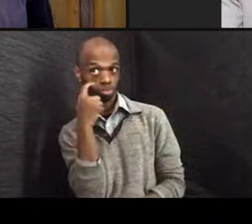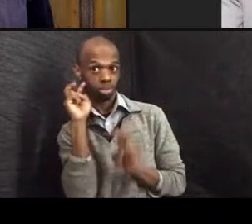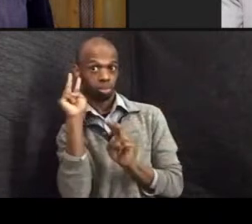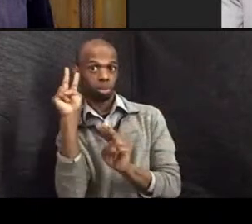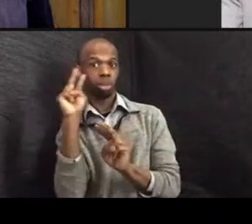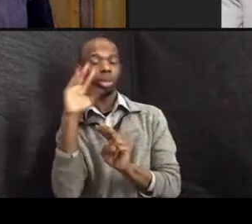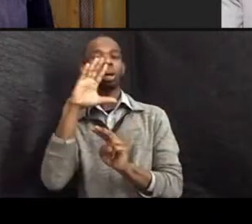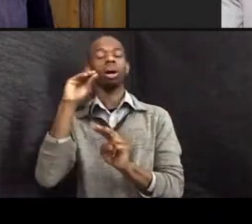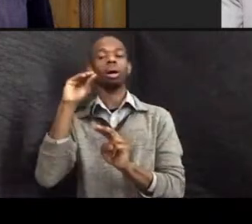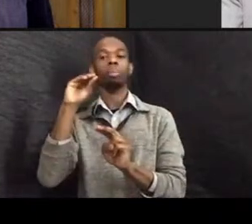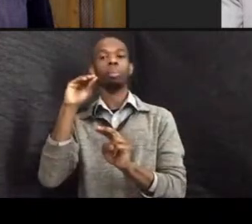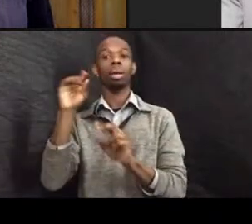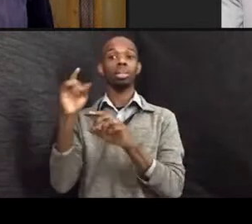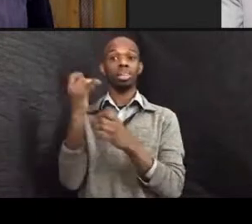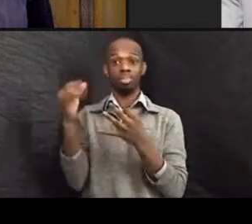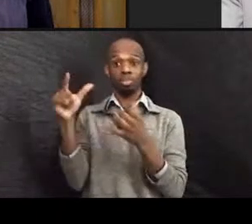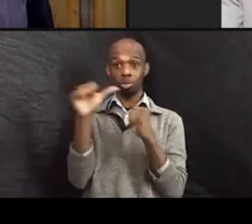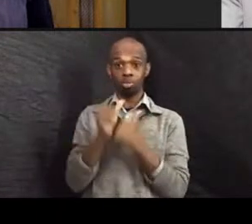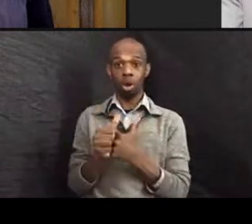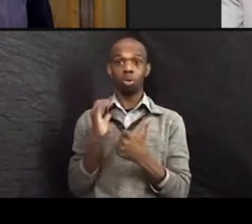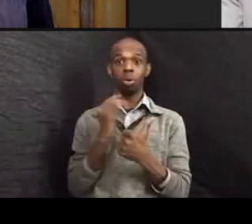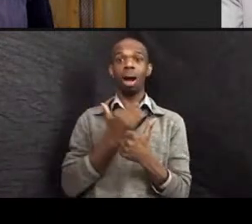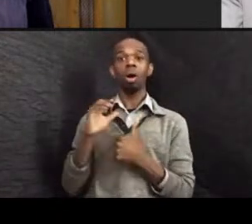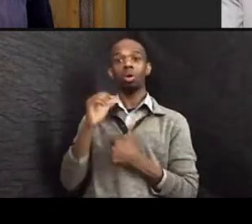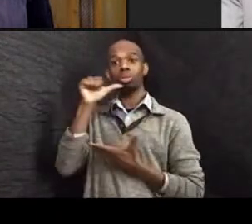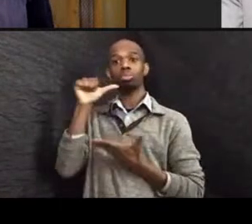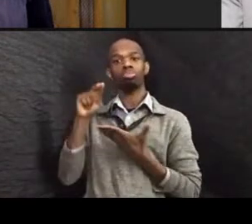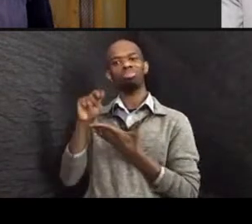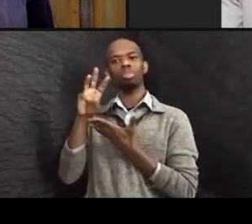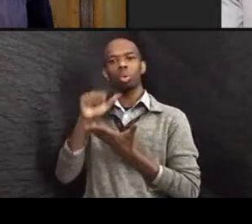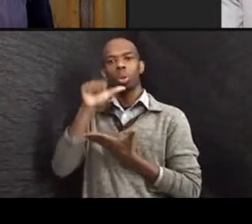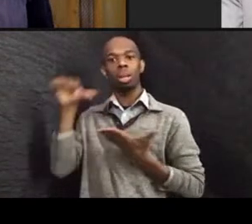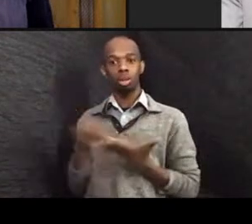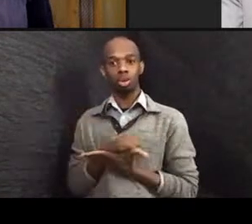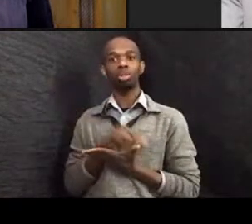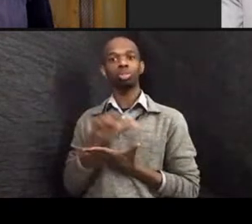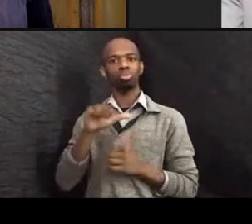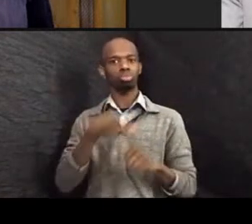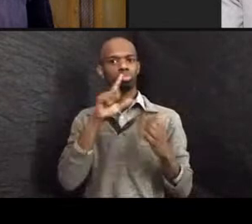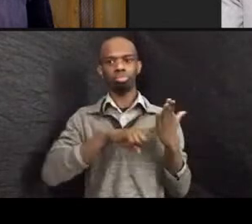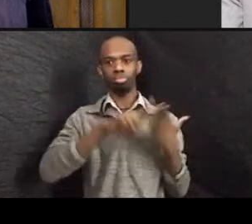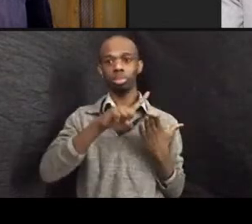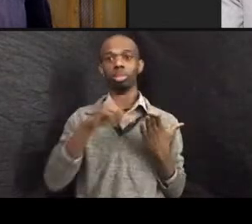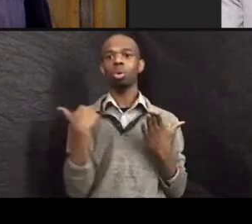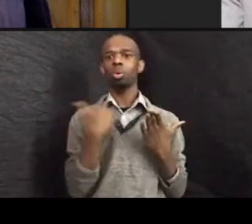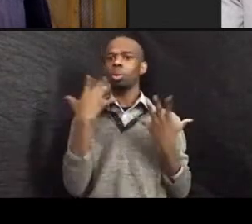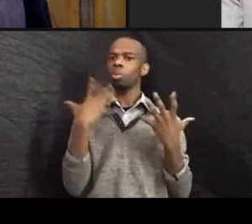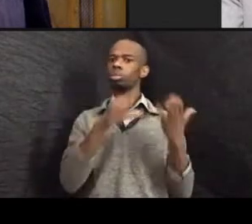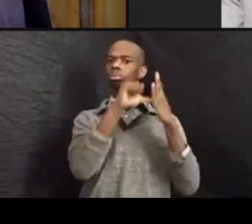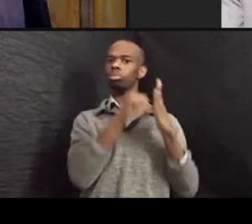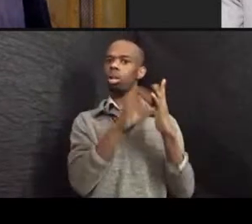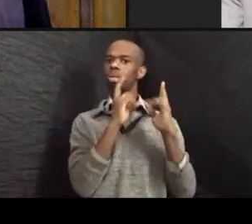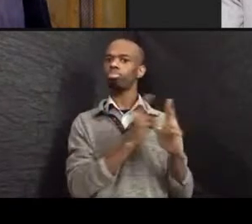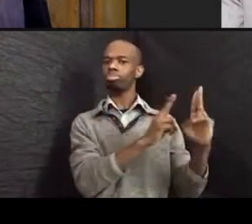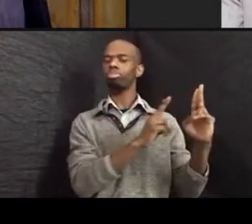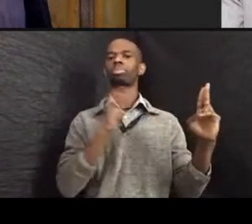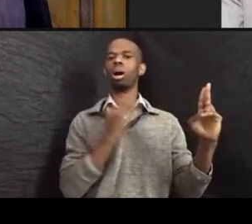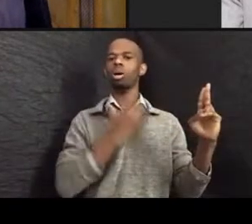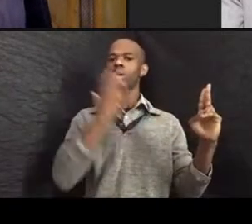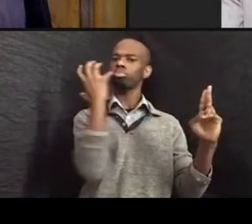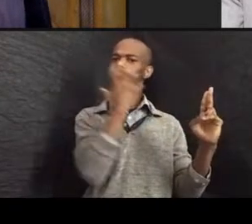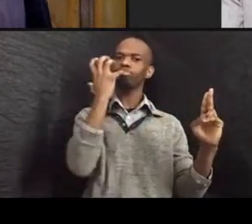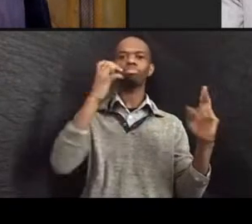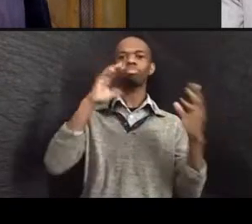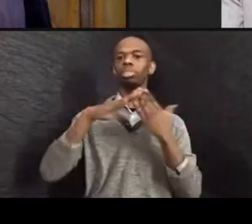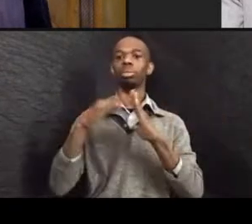our newsletter. A day where we illuminate our amazing community and encourage more people to be a part of this